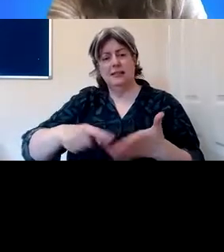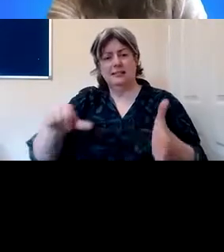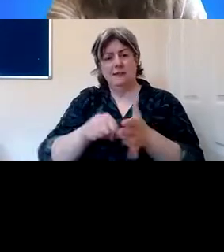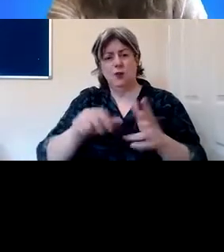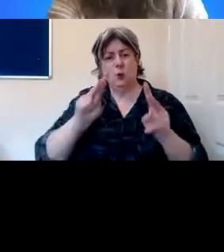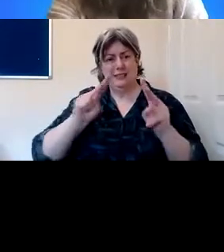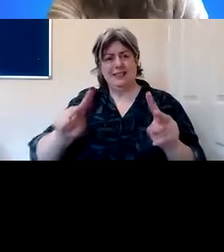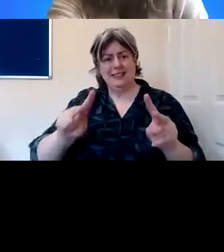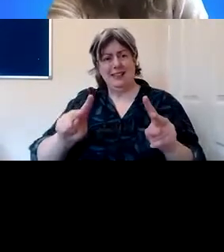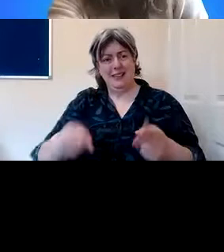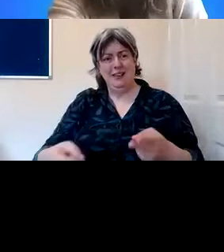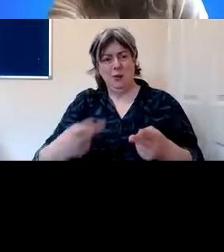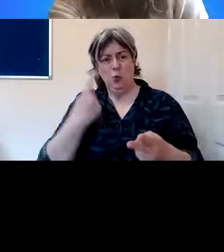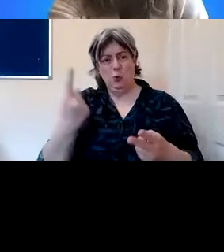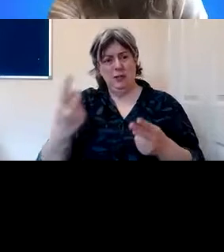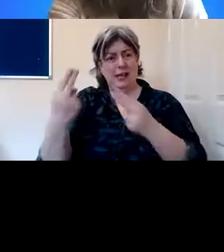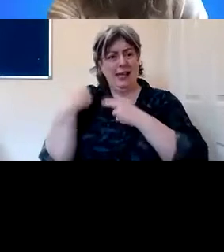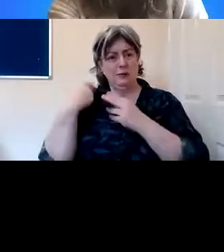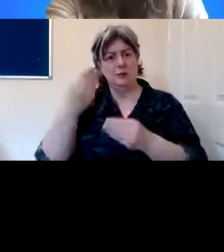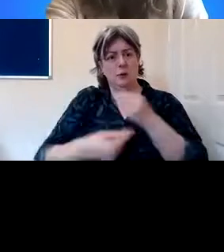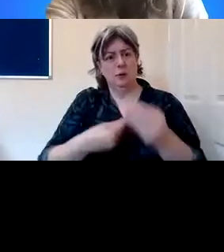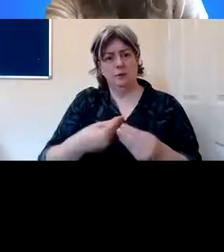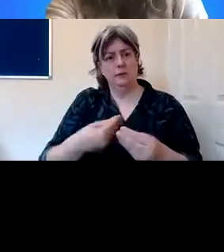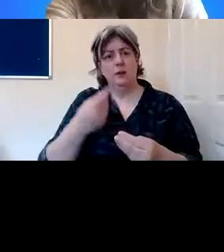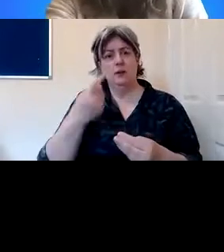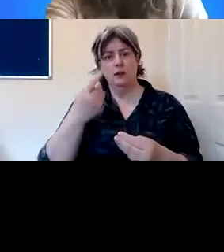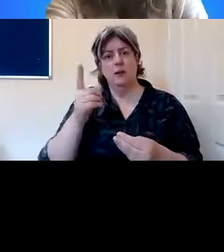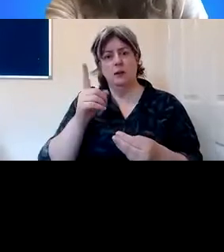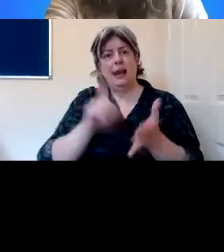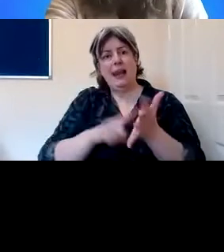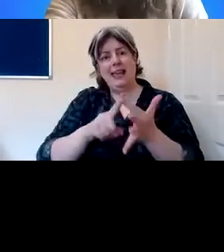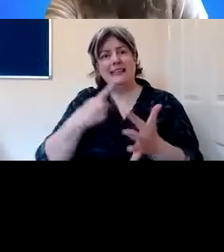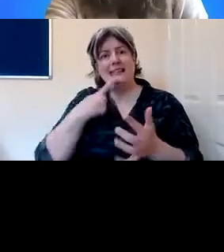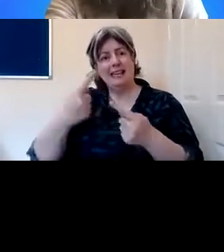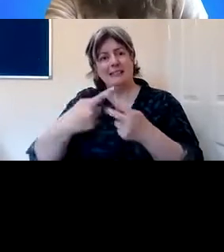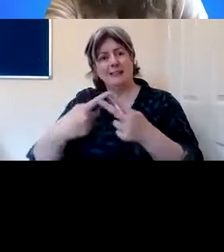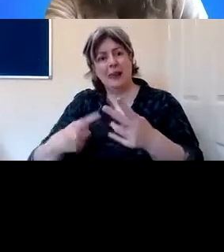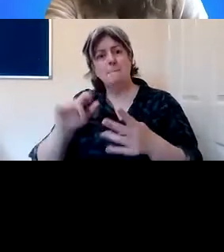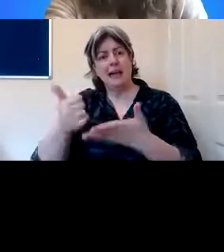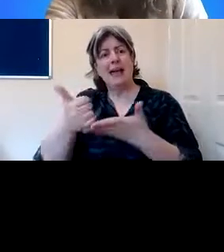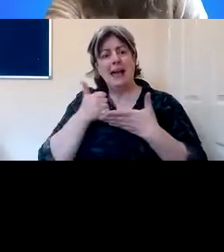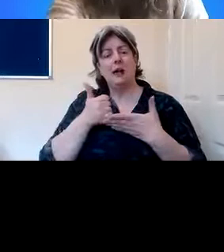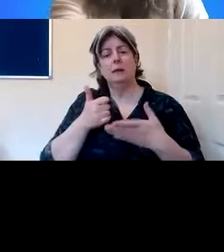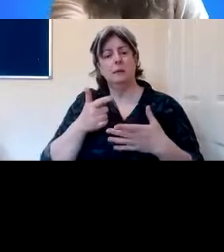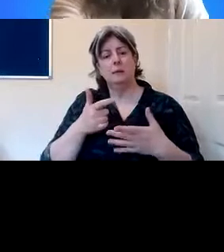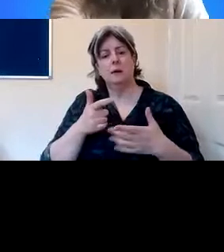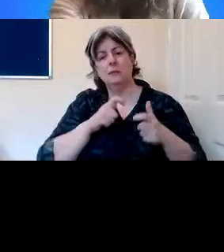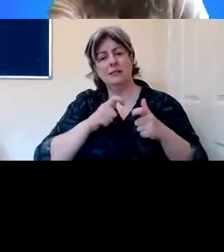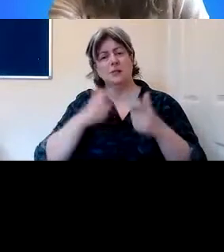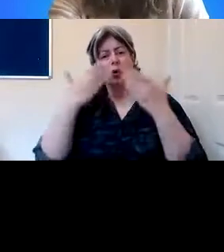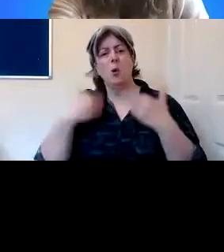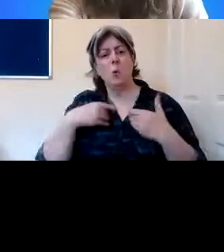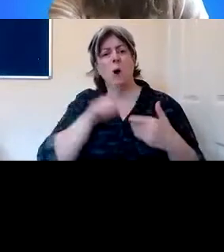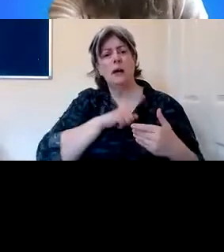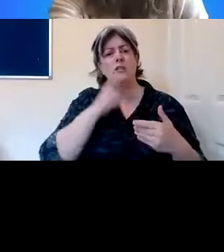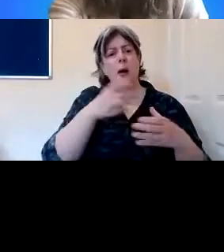has said may assist with that, but that still doesn't get us to the bottom of why some of the consortia seem to have worked effectively and some